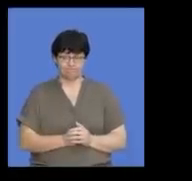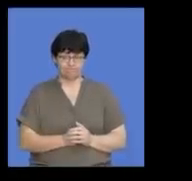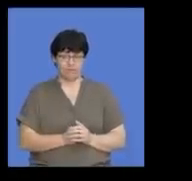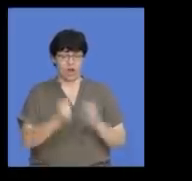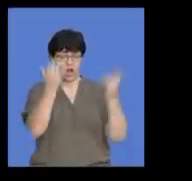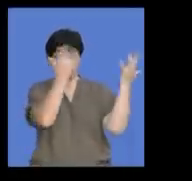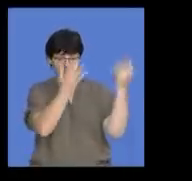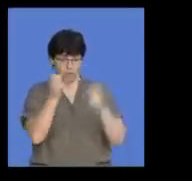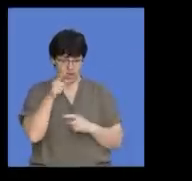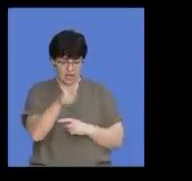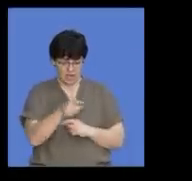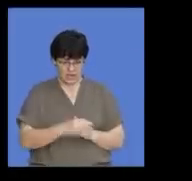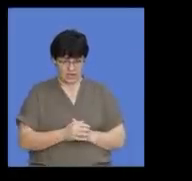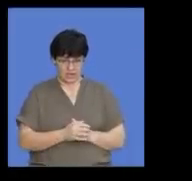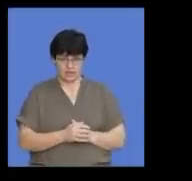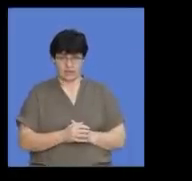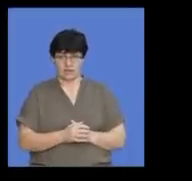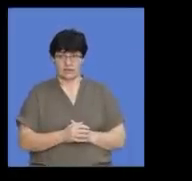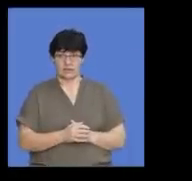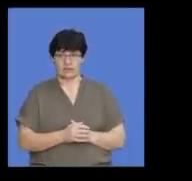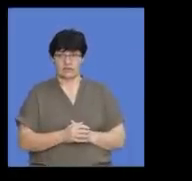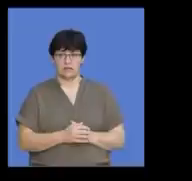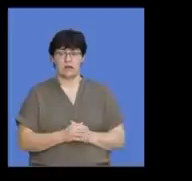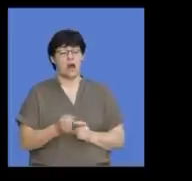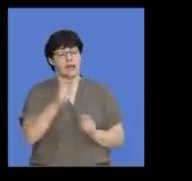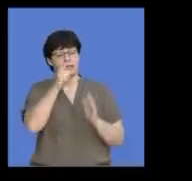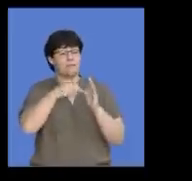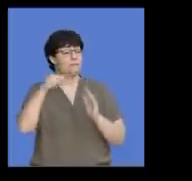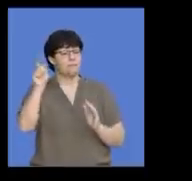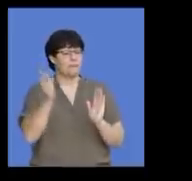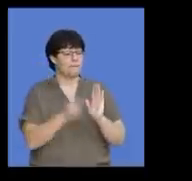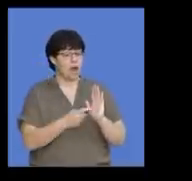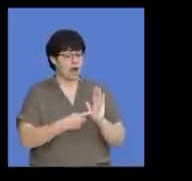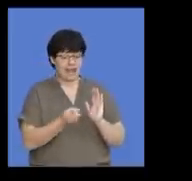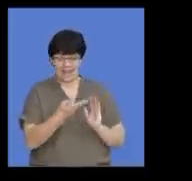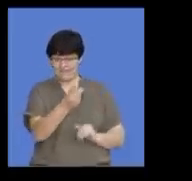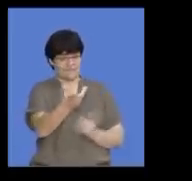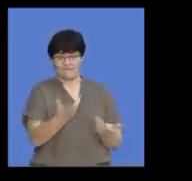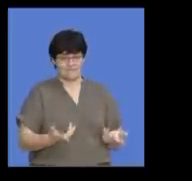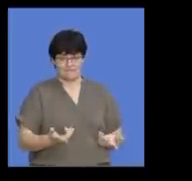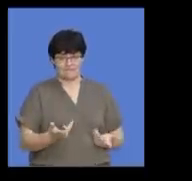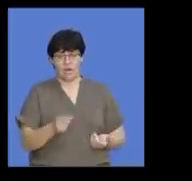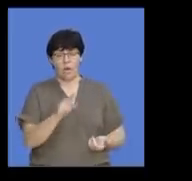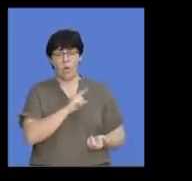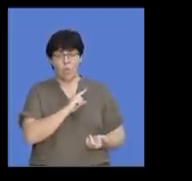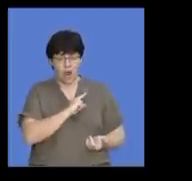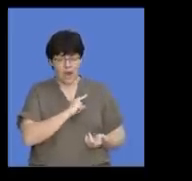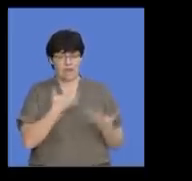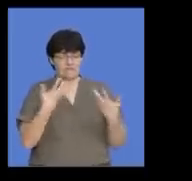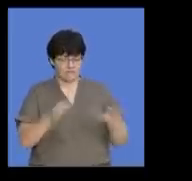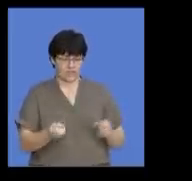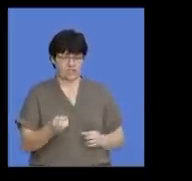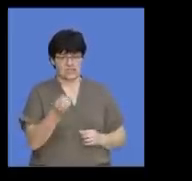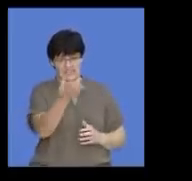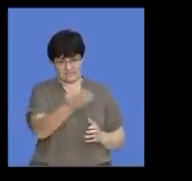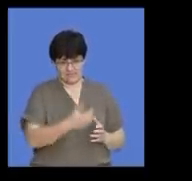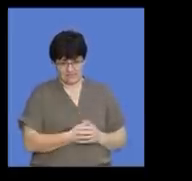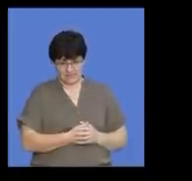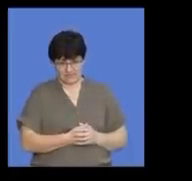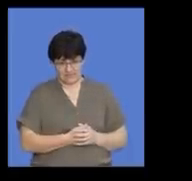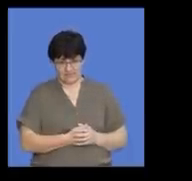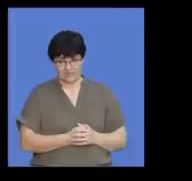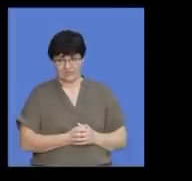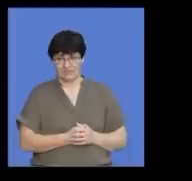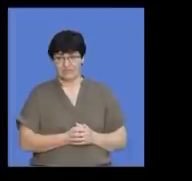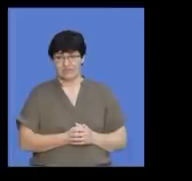the formula, but the tick is given, not given to you, because that is already given in your